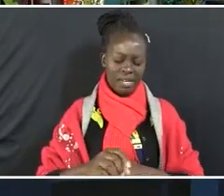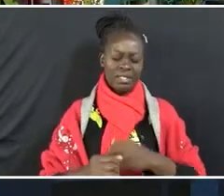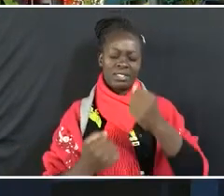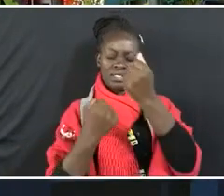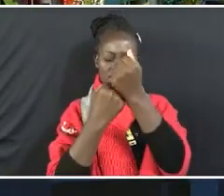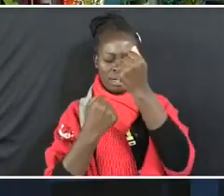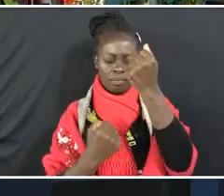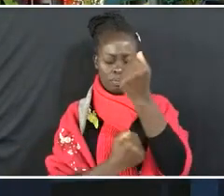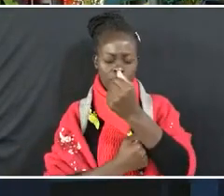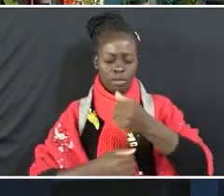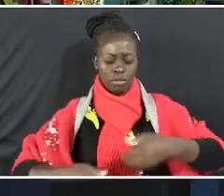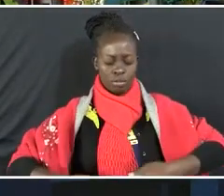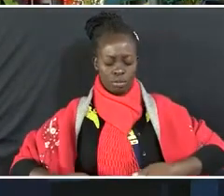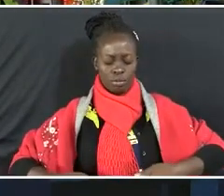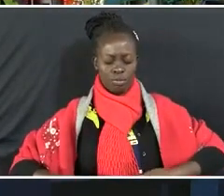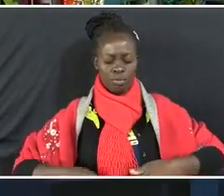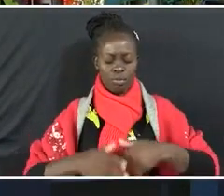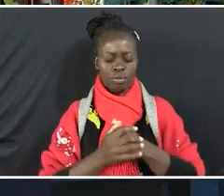comes to character development.